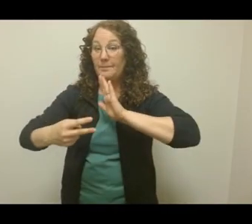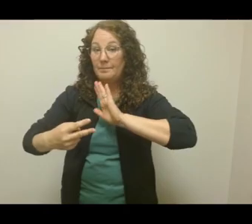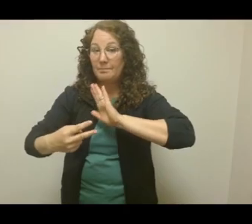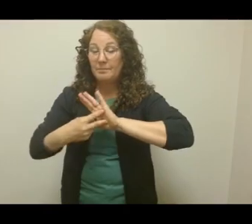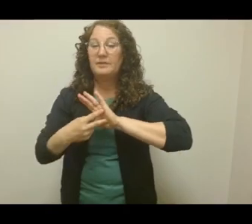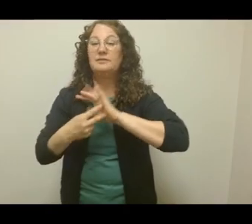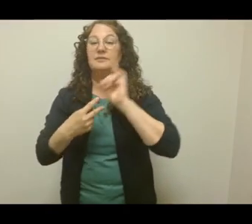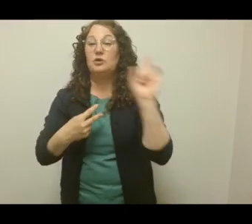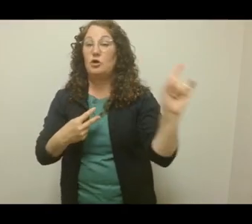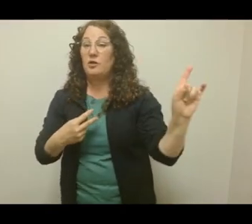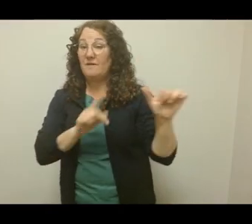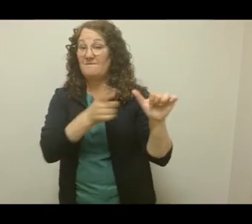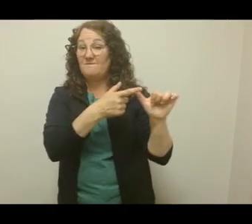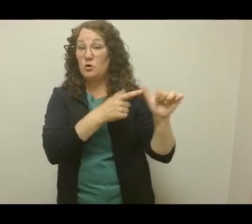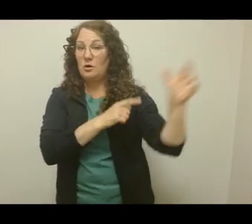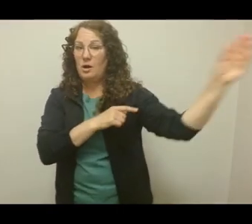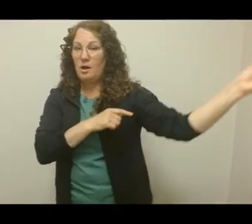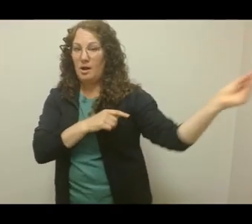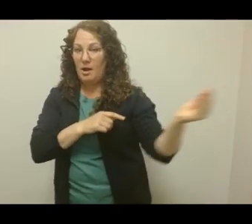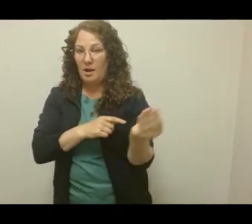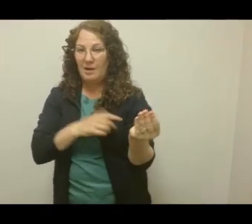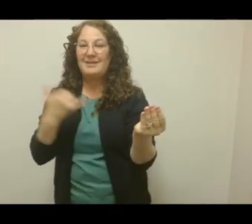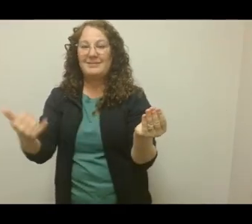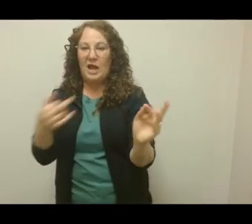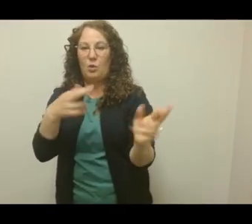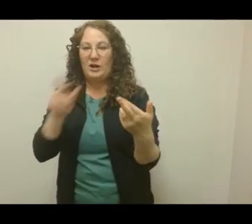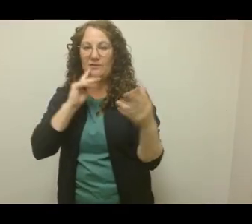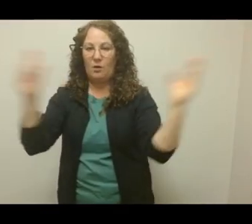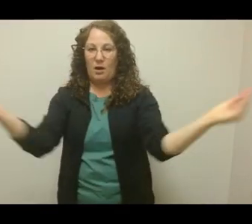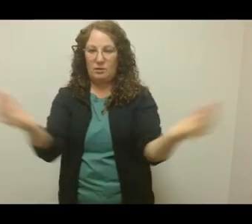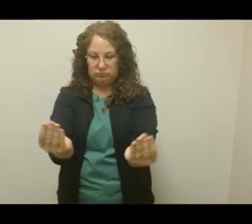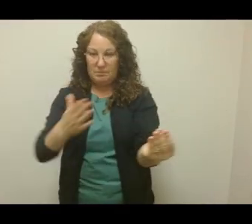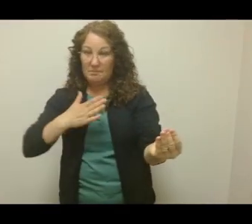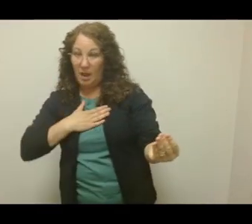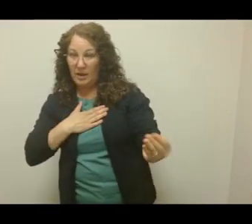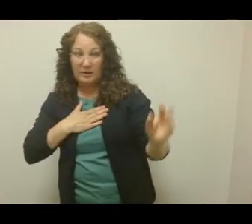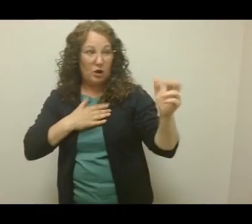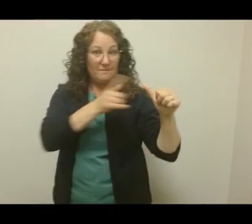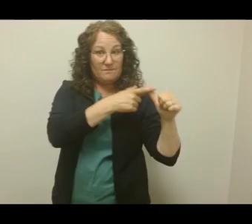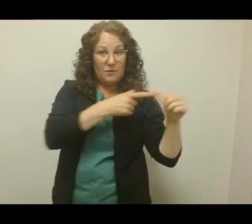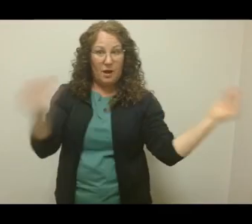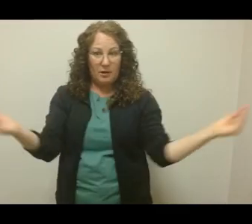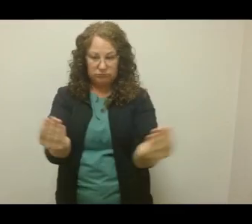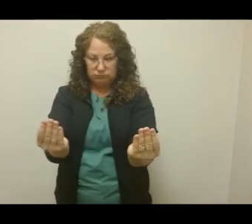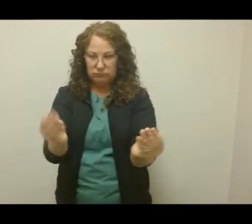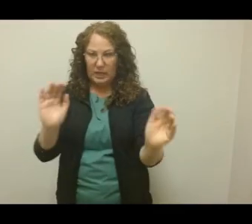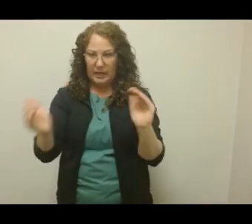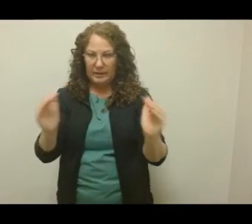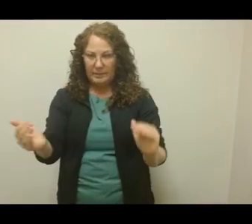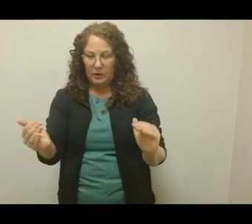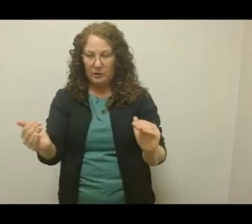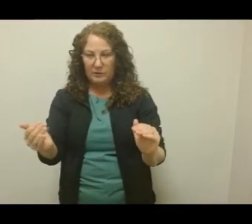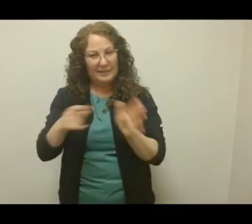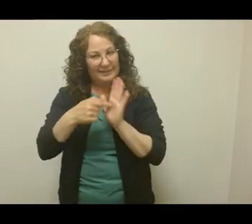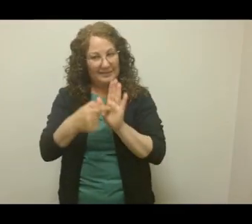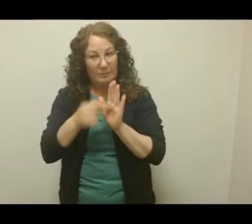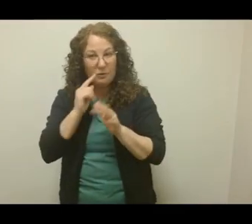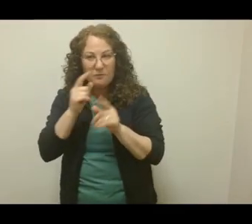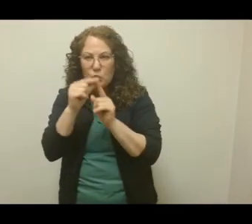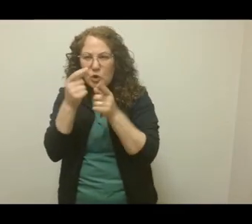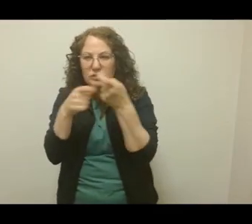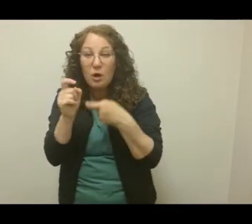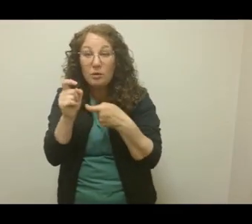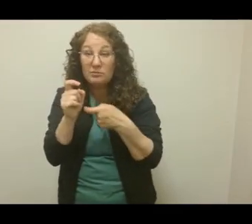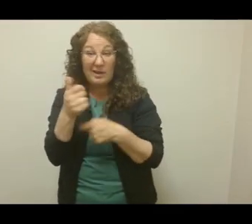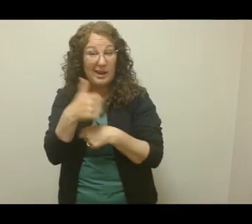again. You can compare the original to your paraphrase and look for any examples of synonym swapping. Are there